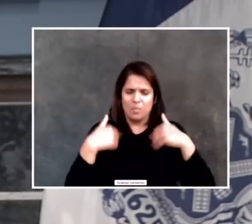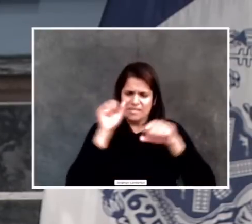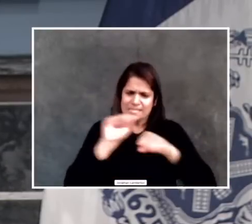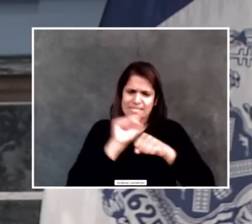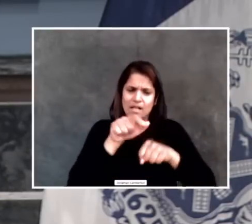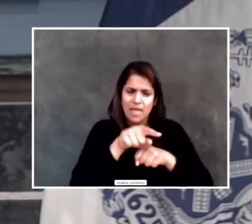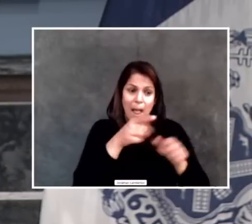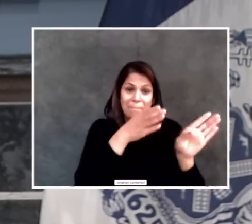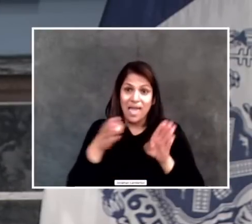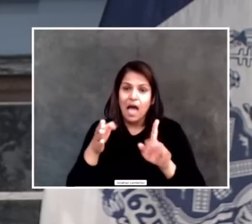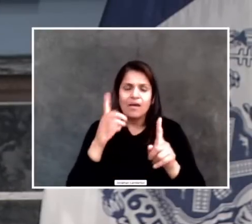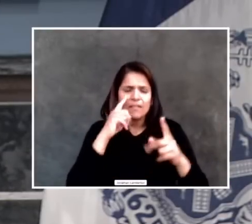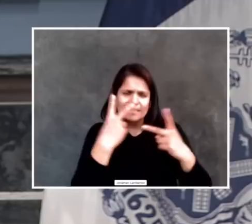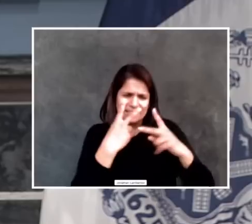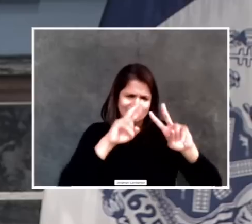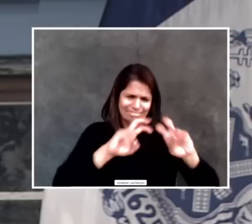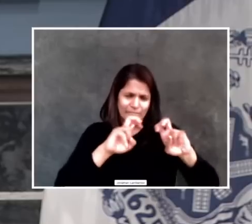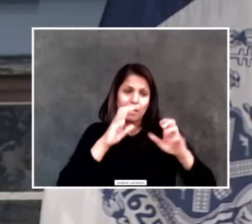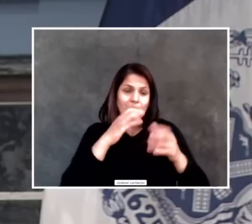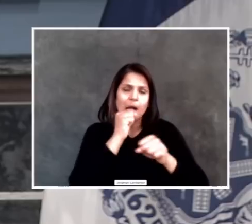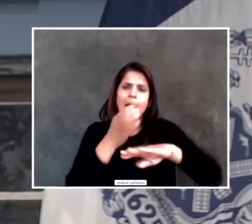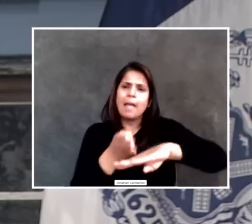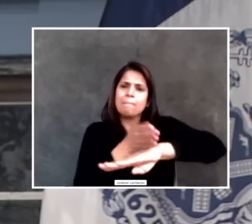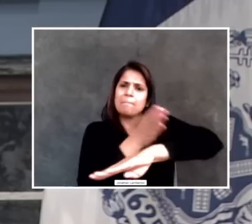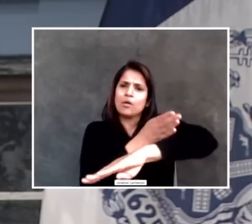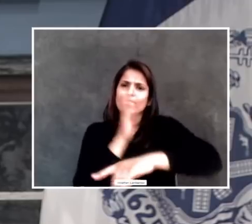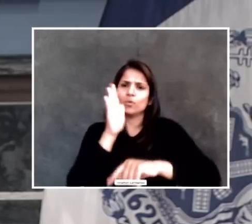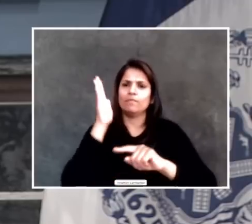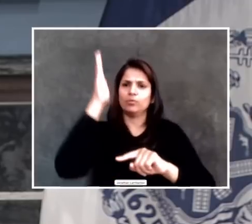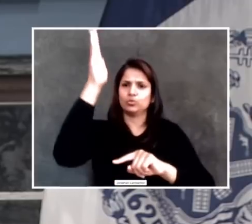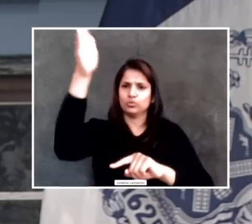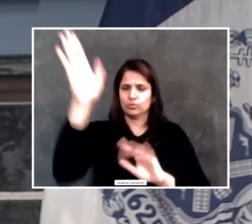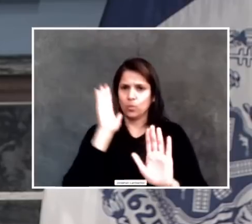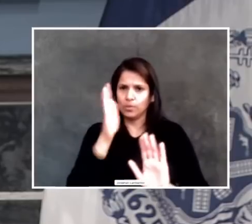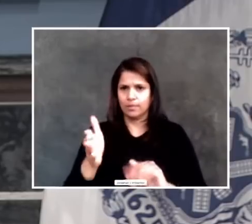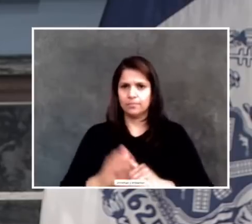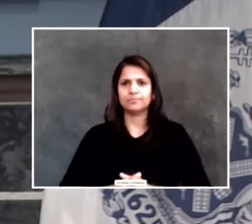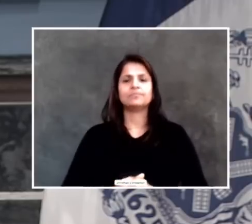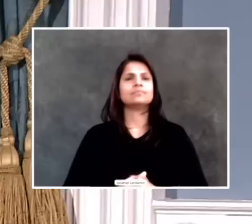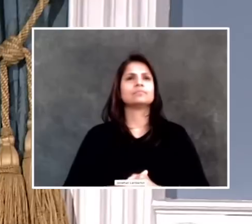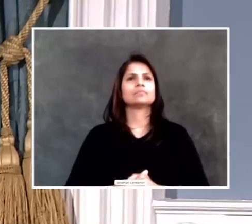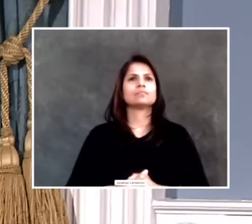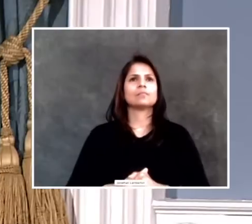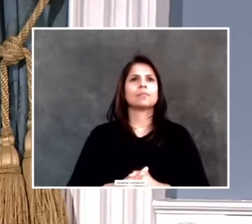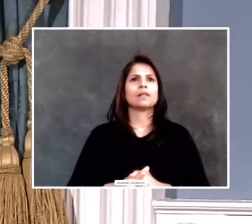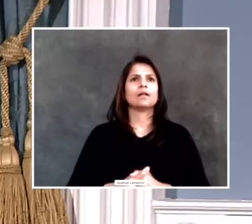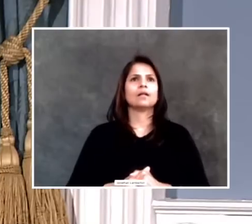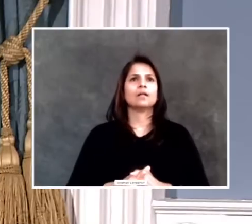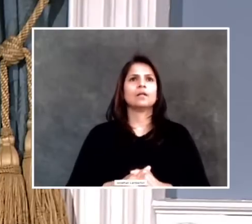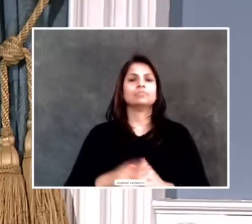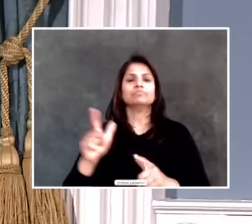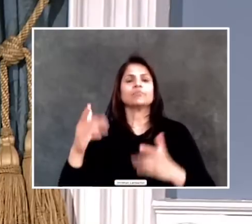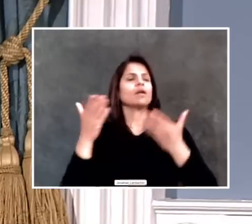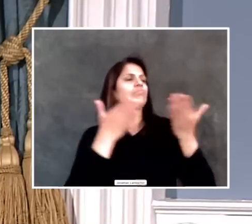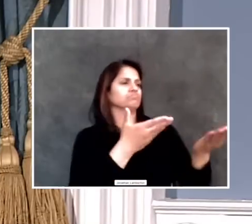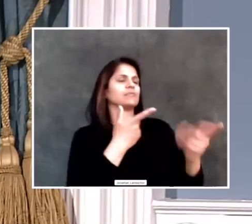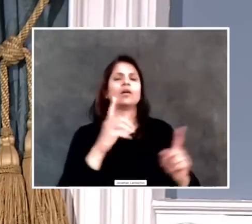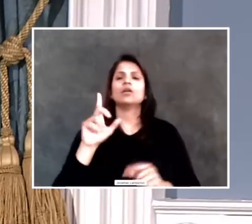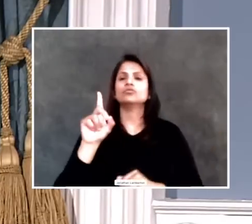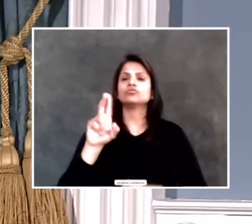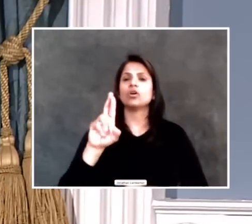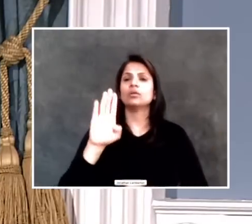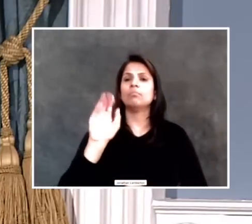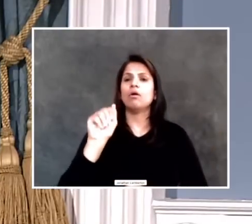what Dr. Varma laid out, and Mr. Mayor, what you laid out, is if we look at this from the big picture, if